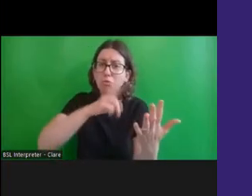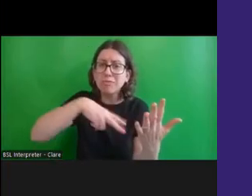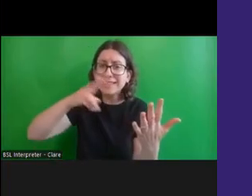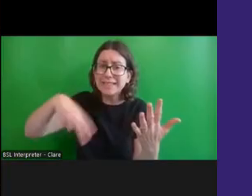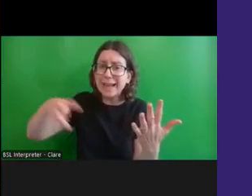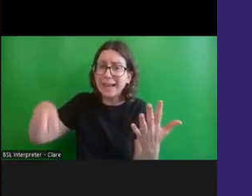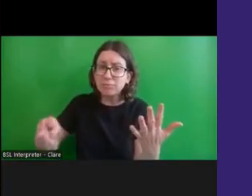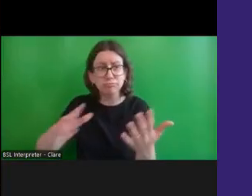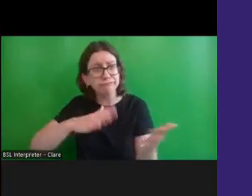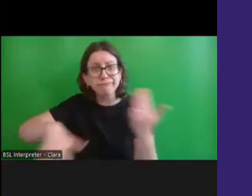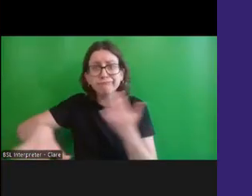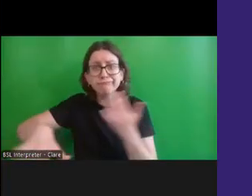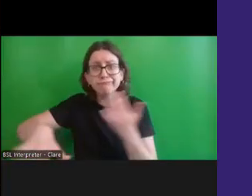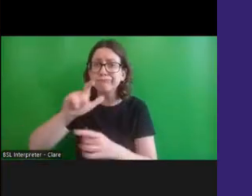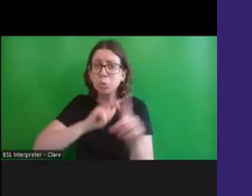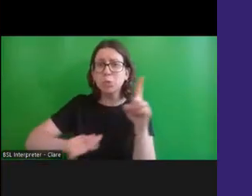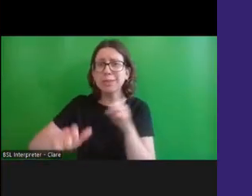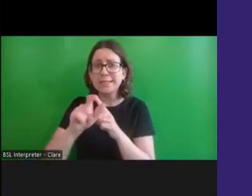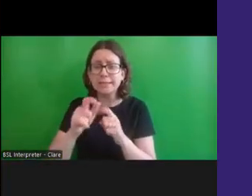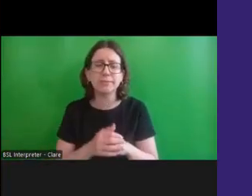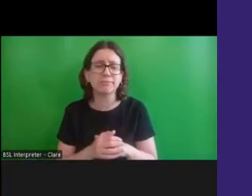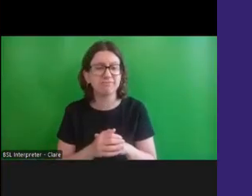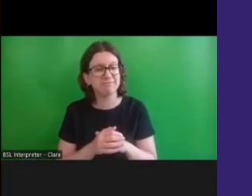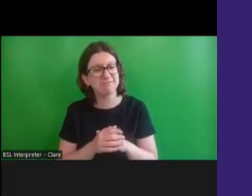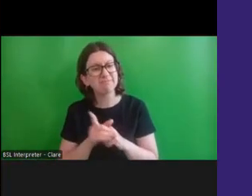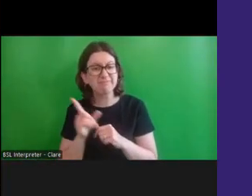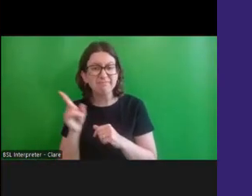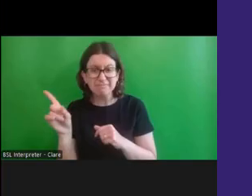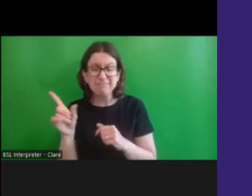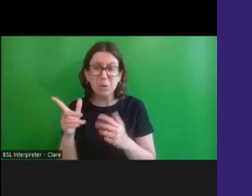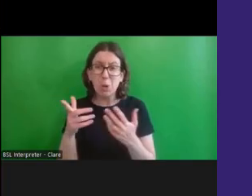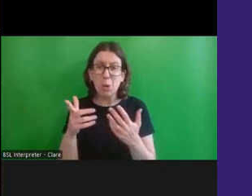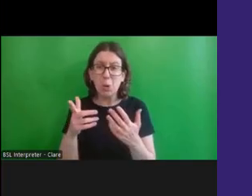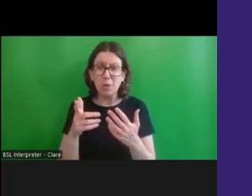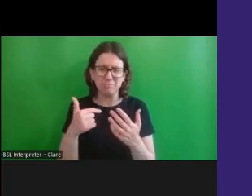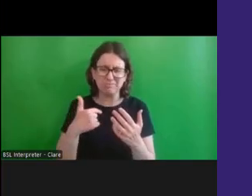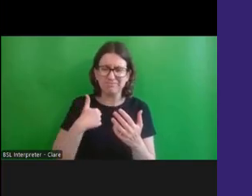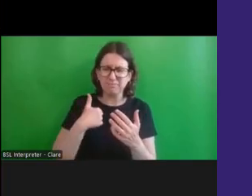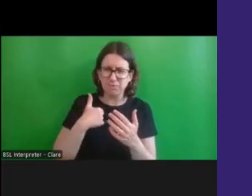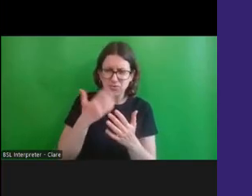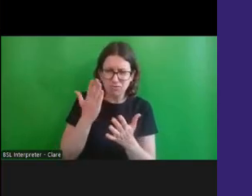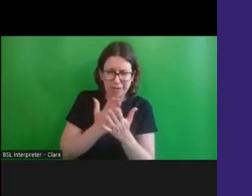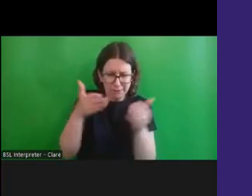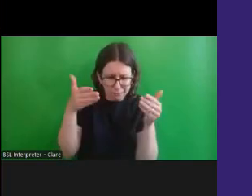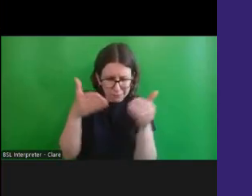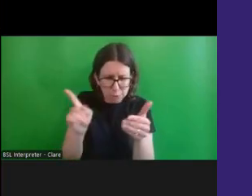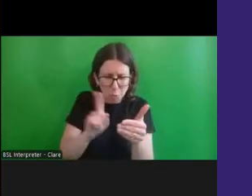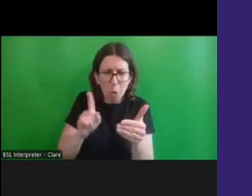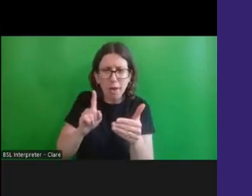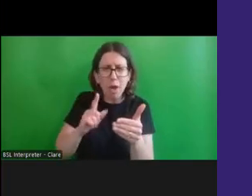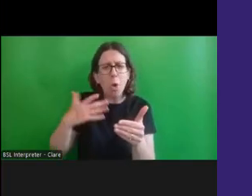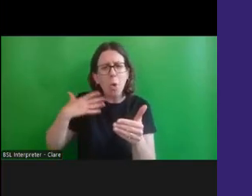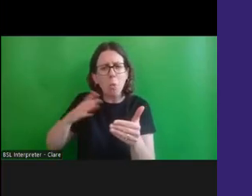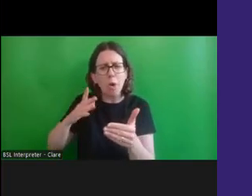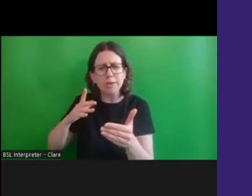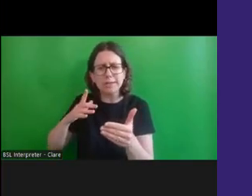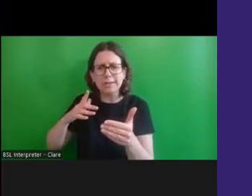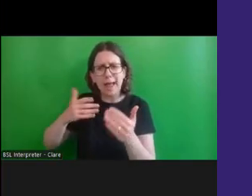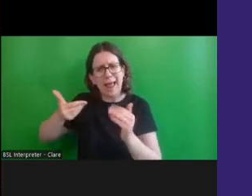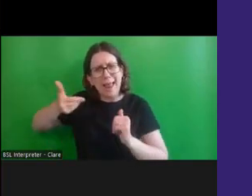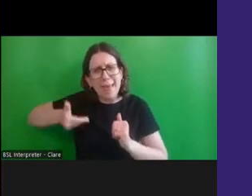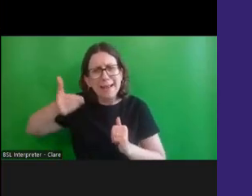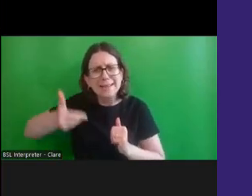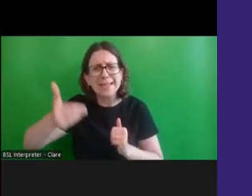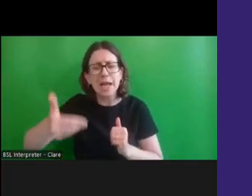they're the three components. And as I mentioned right from the start, there's a real focus on legacy and systemic long-term change for the campaign. We